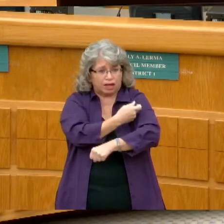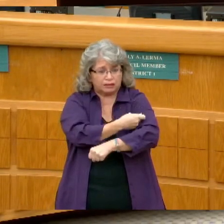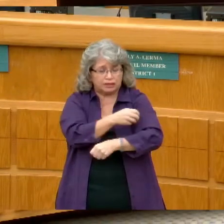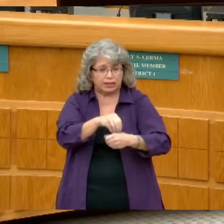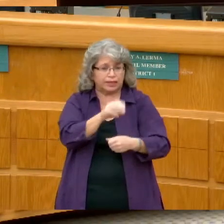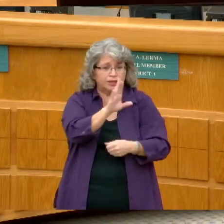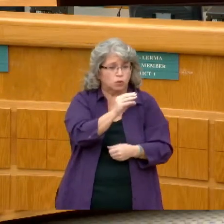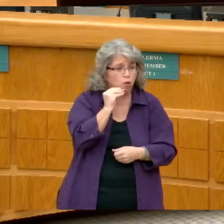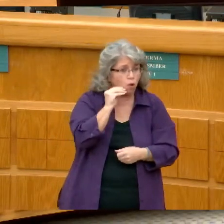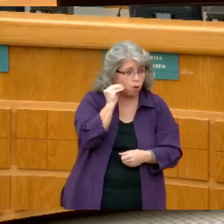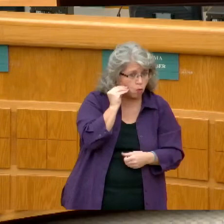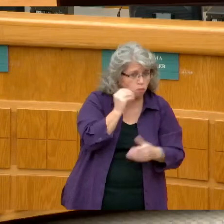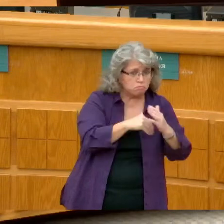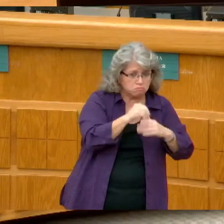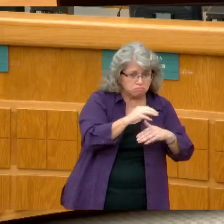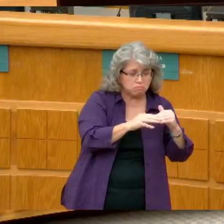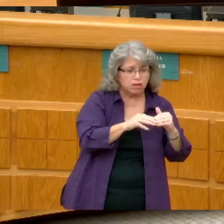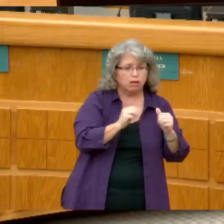Center at